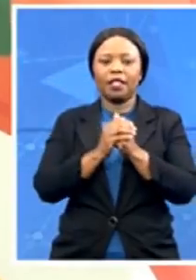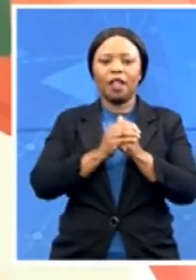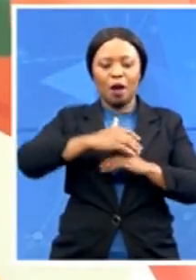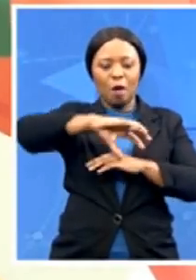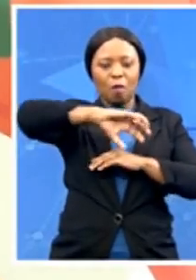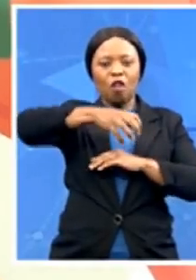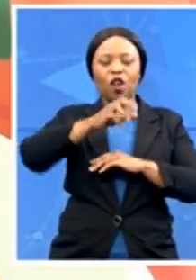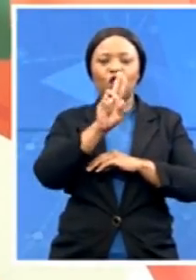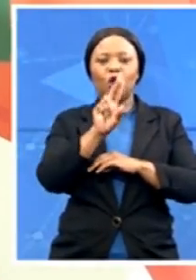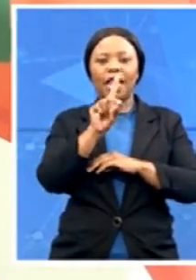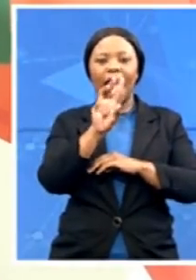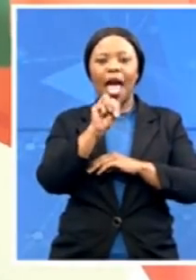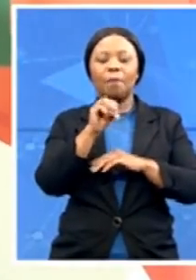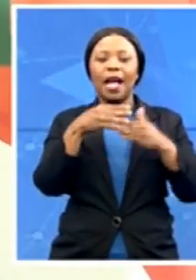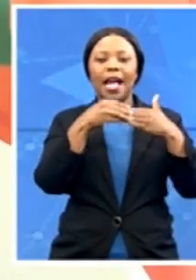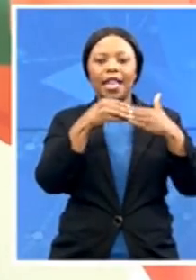our host